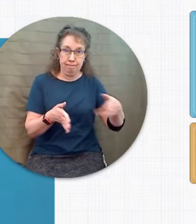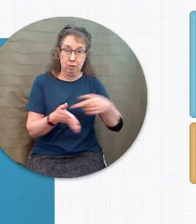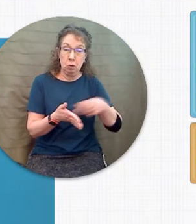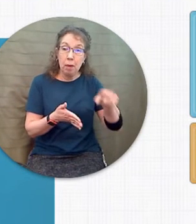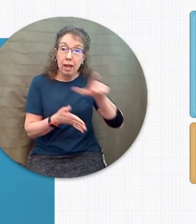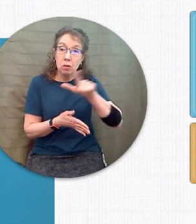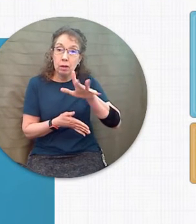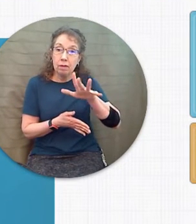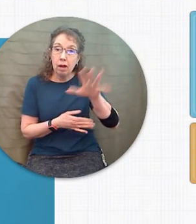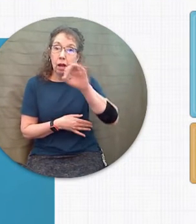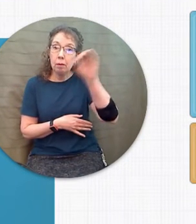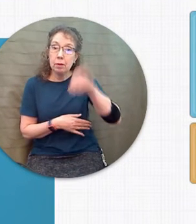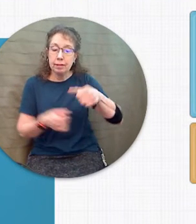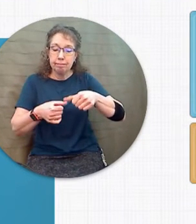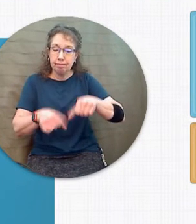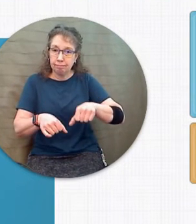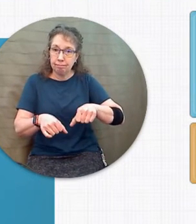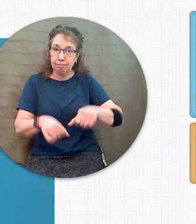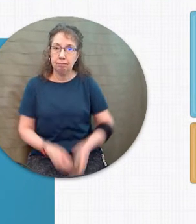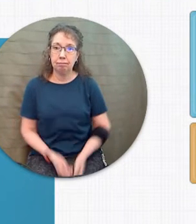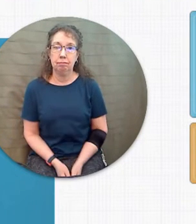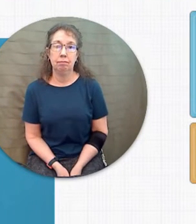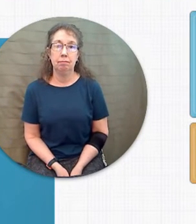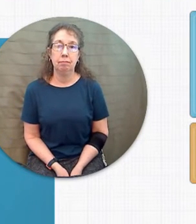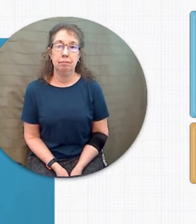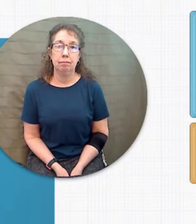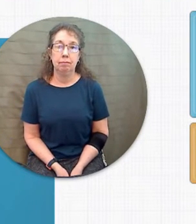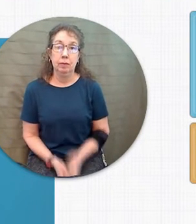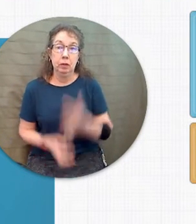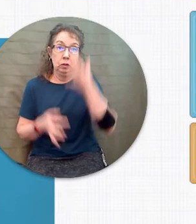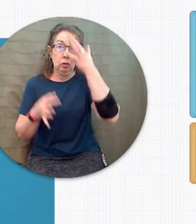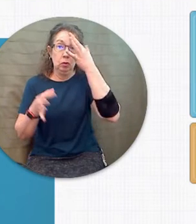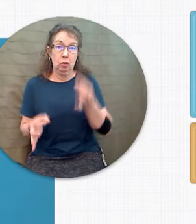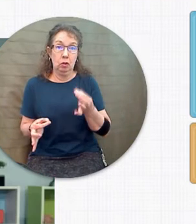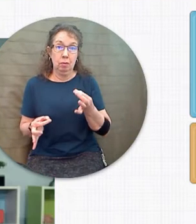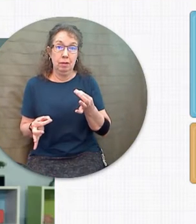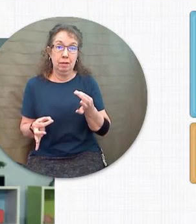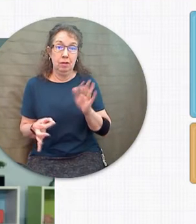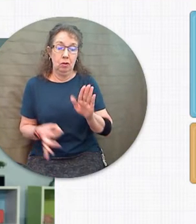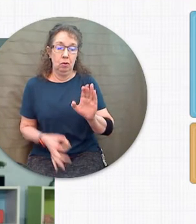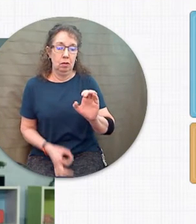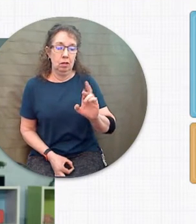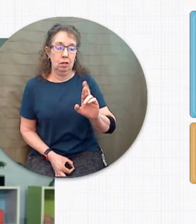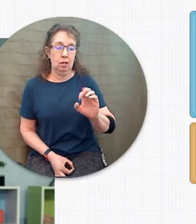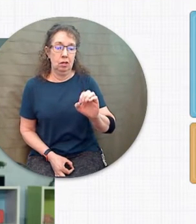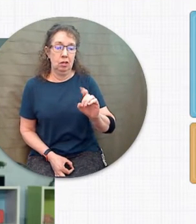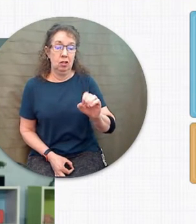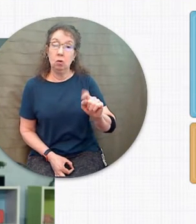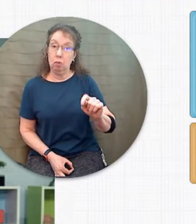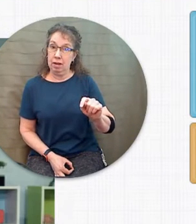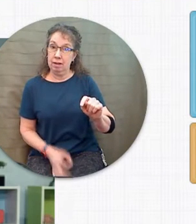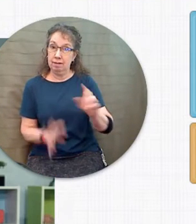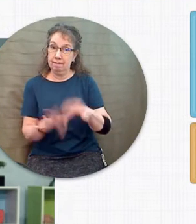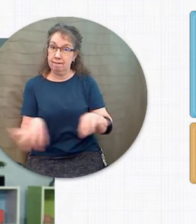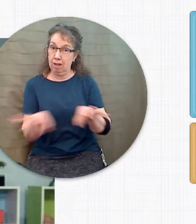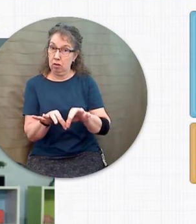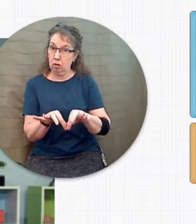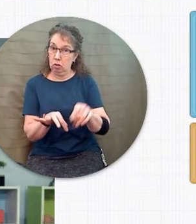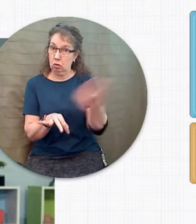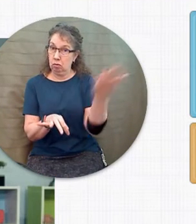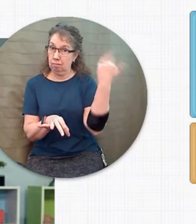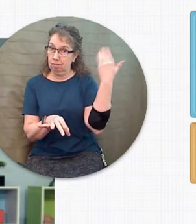payment. In order for us to determine your credit worthiness, to make sure that you haven't been bankrupt